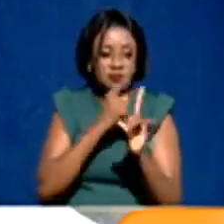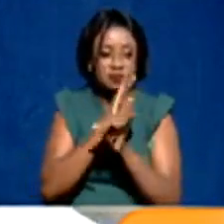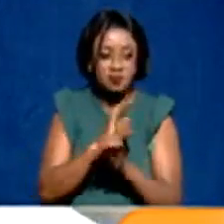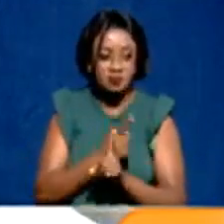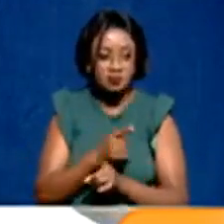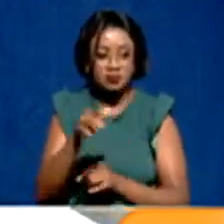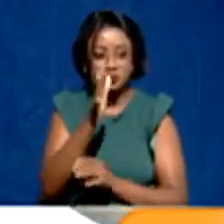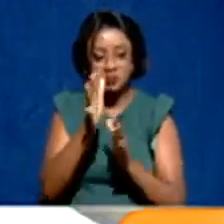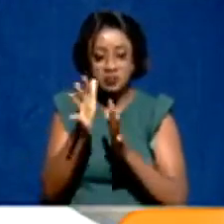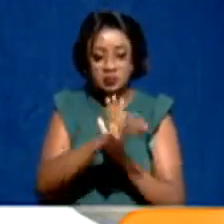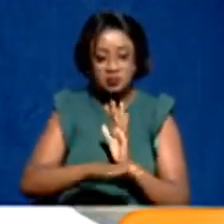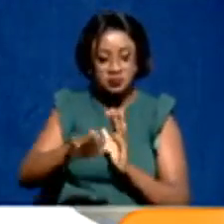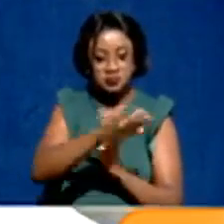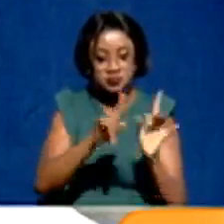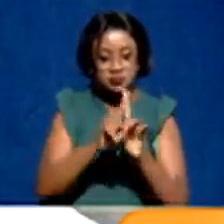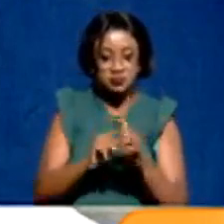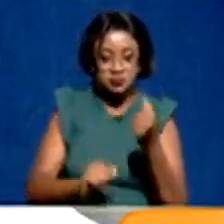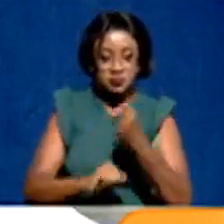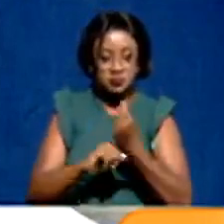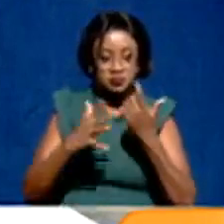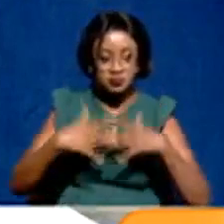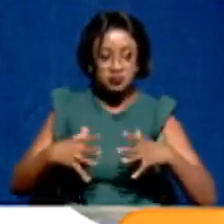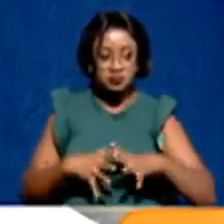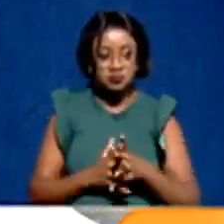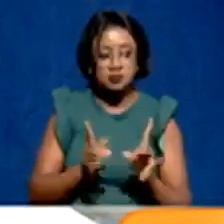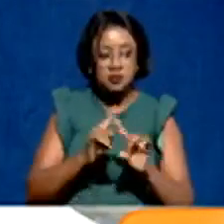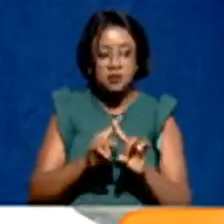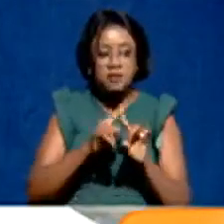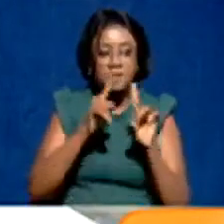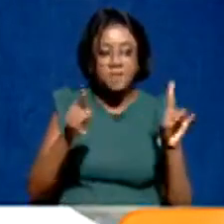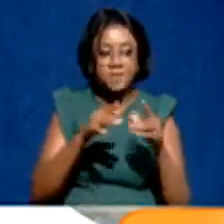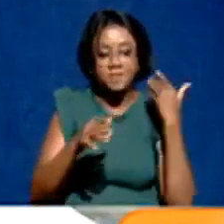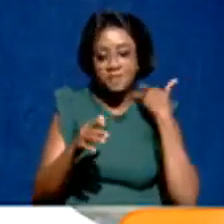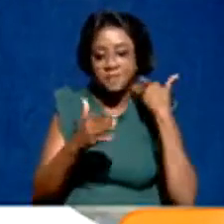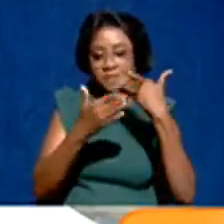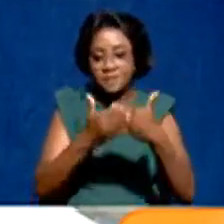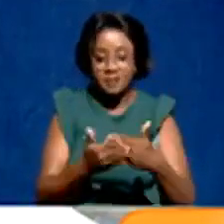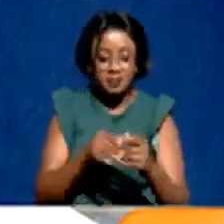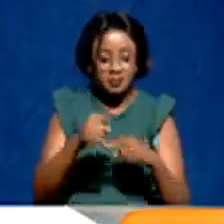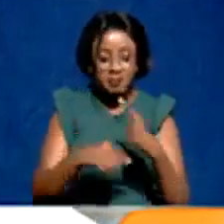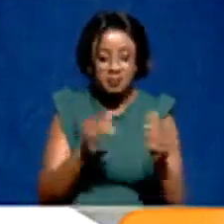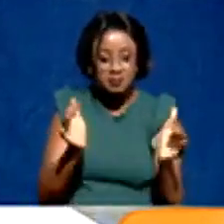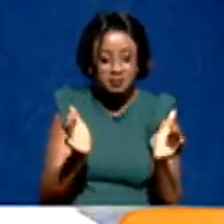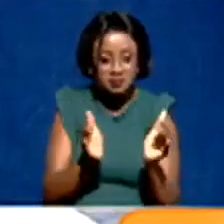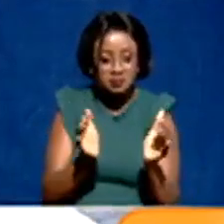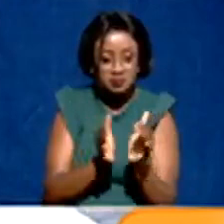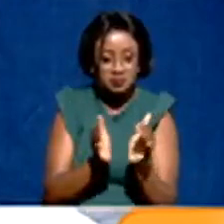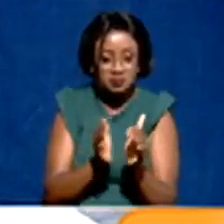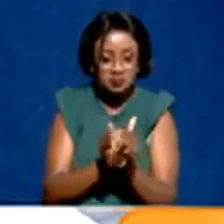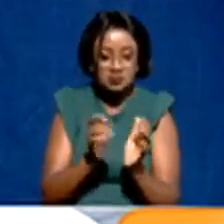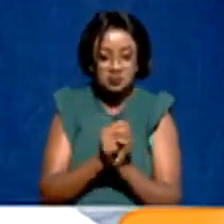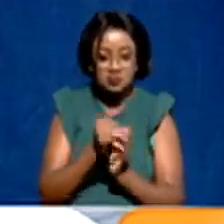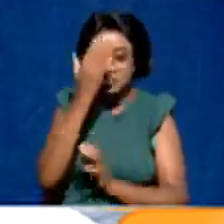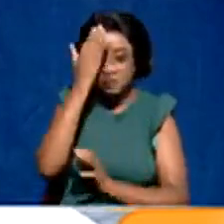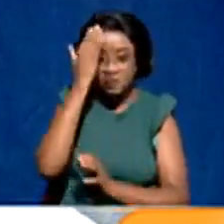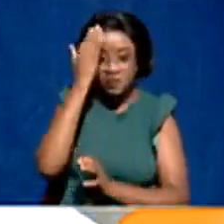the environment and the people. However, they have been declining at an alarming rate in the country, and this is